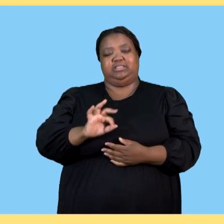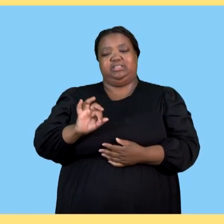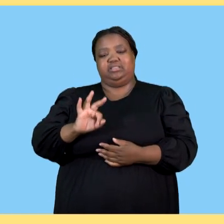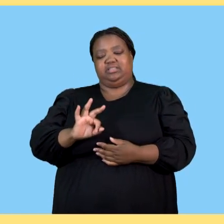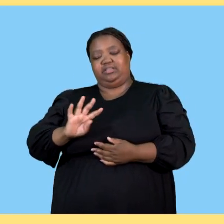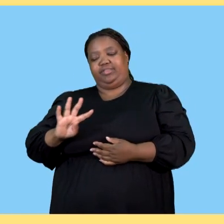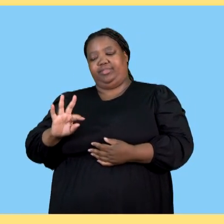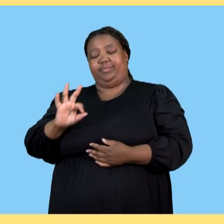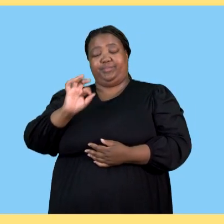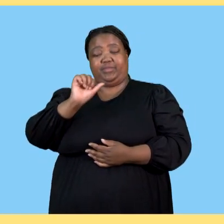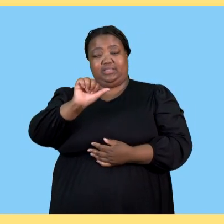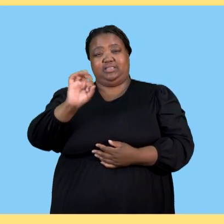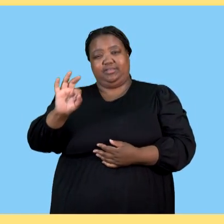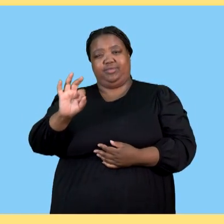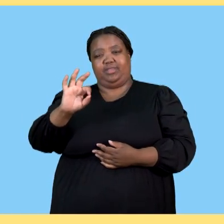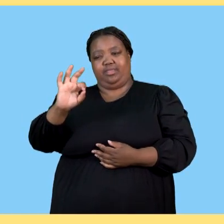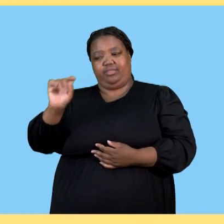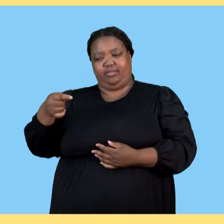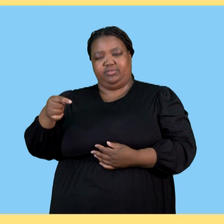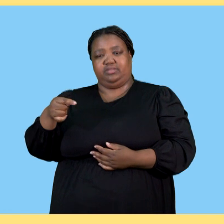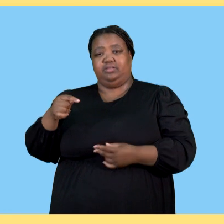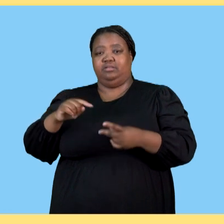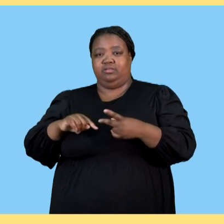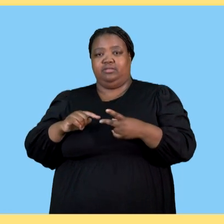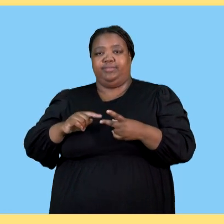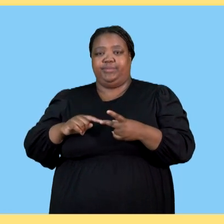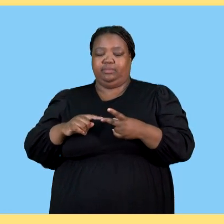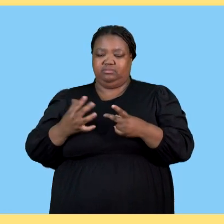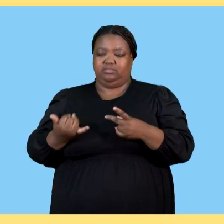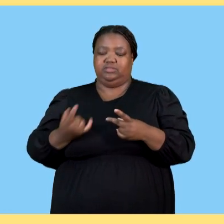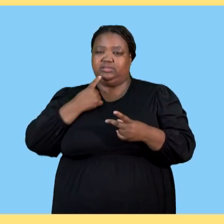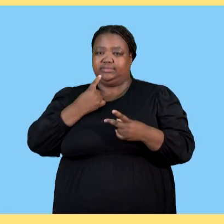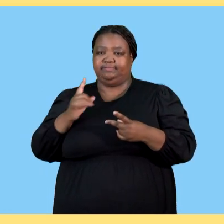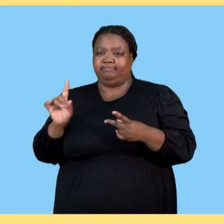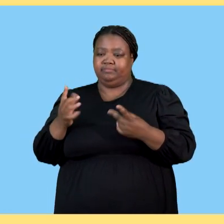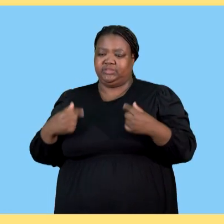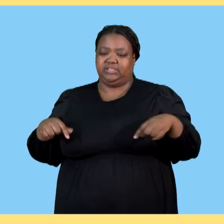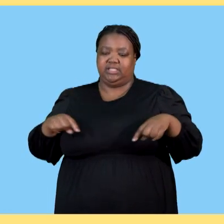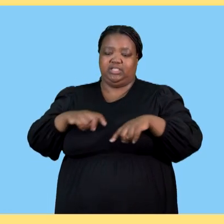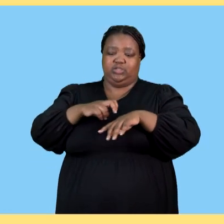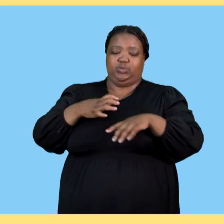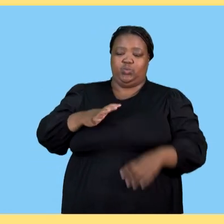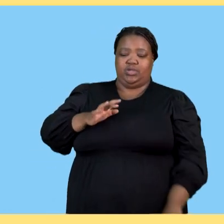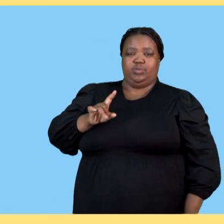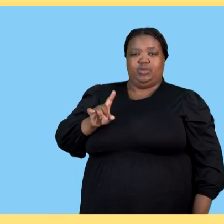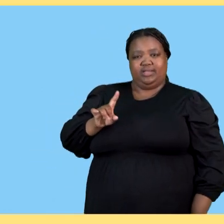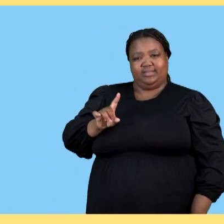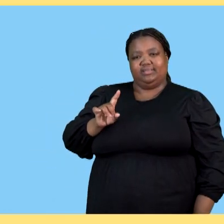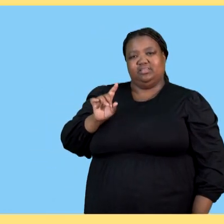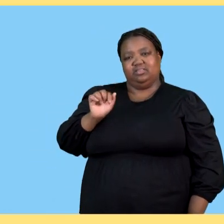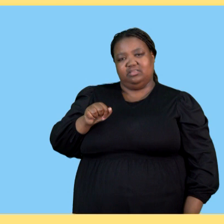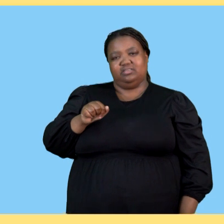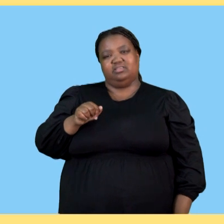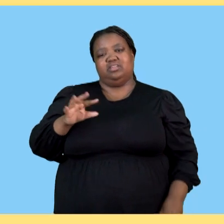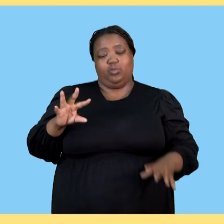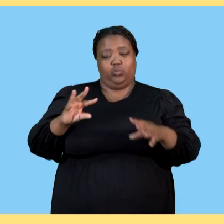is 63,000, we can then be able to say what we want,